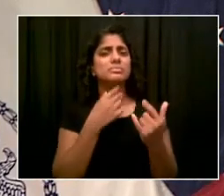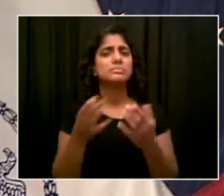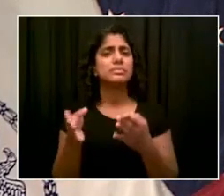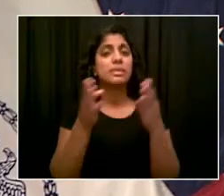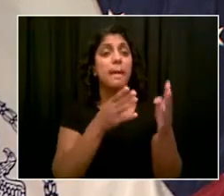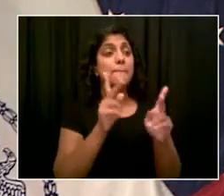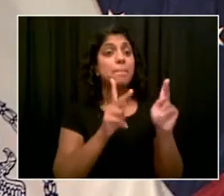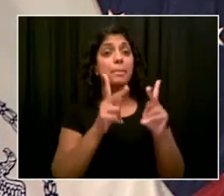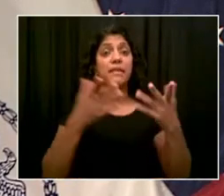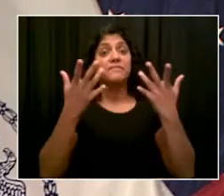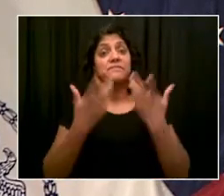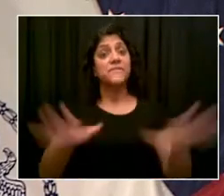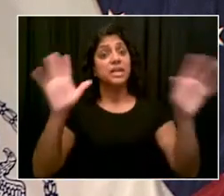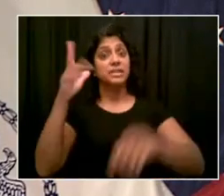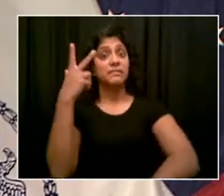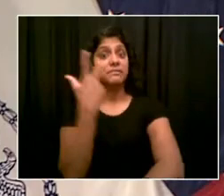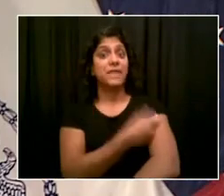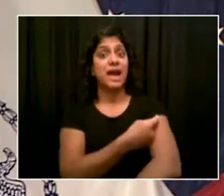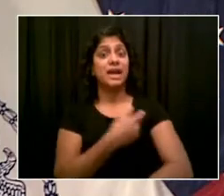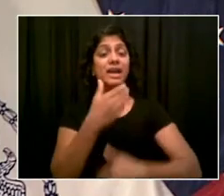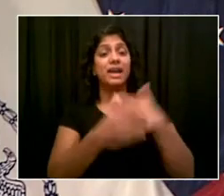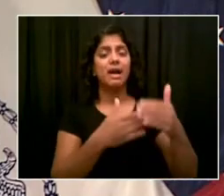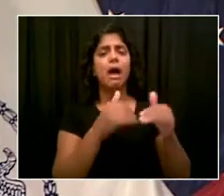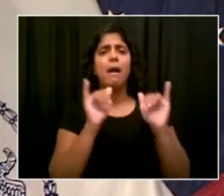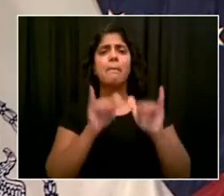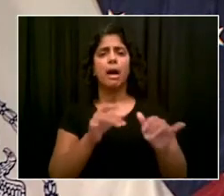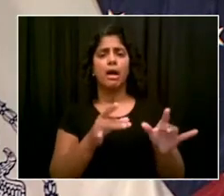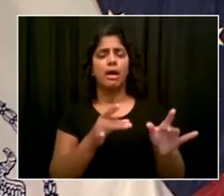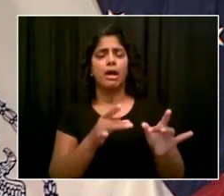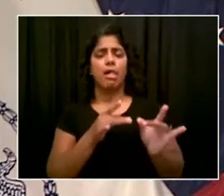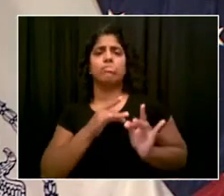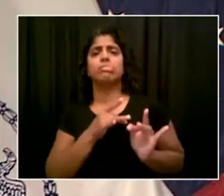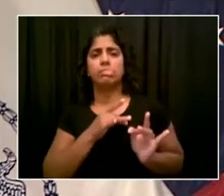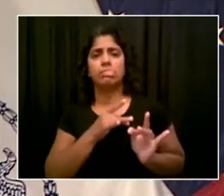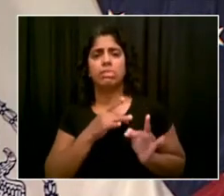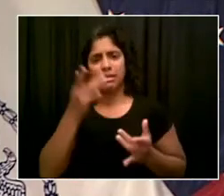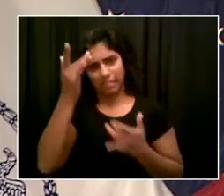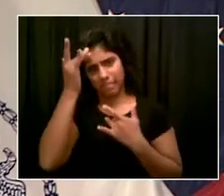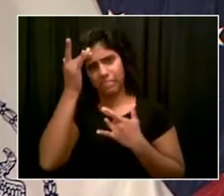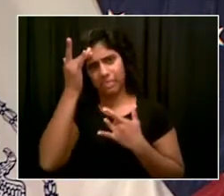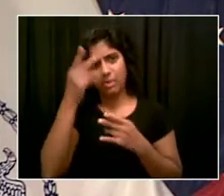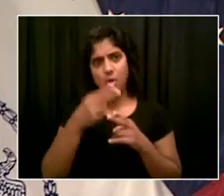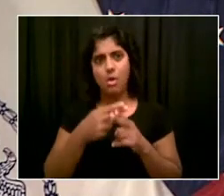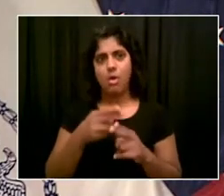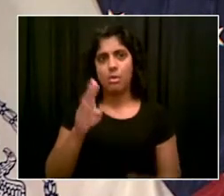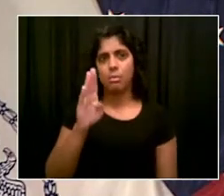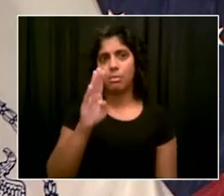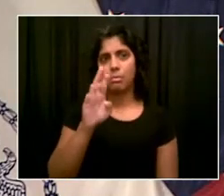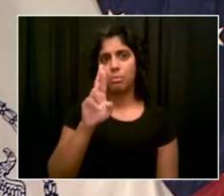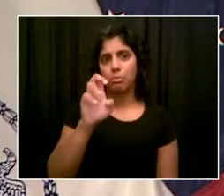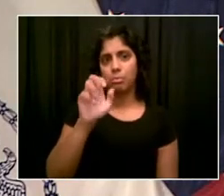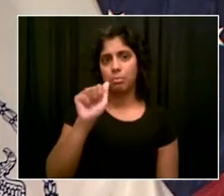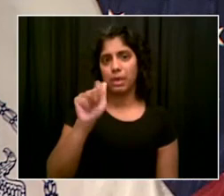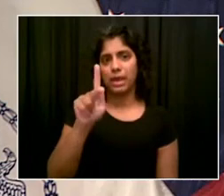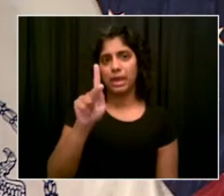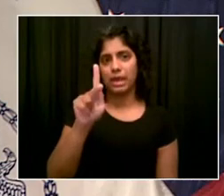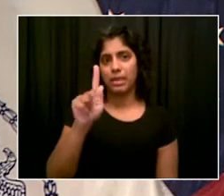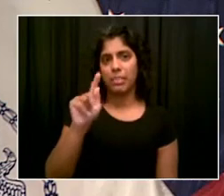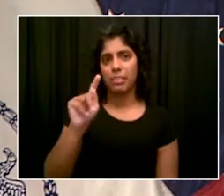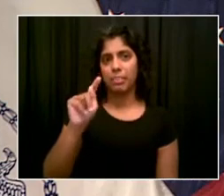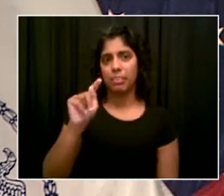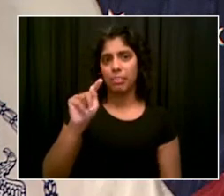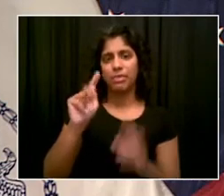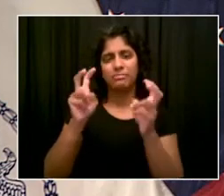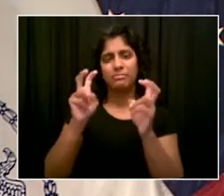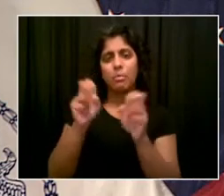positive? As I turn to Dr. Choksi, because this question has been a very fair question, it's been asked a number of times, and Dr. Choksi and other healthcare leaders